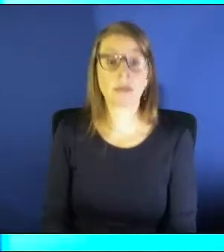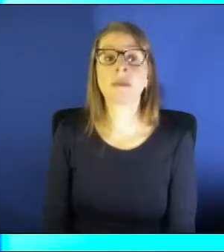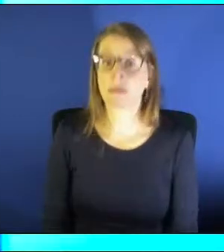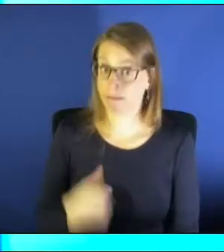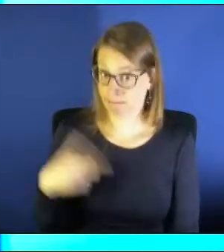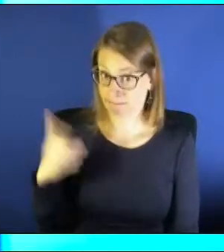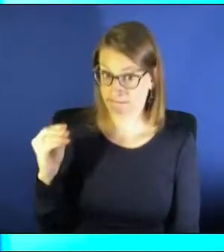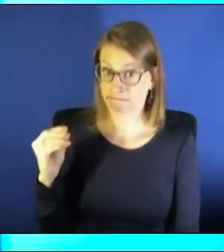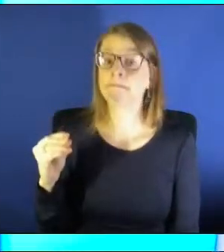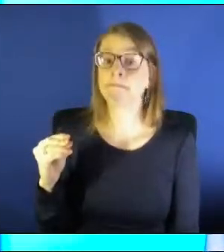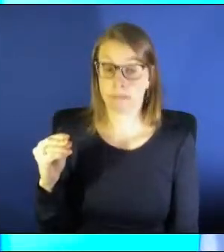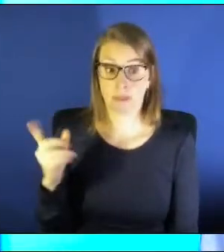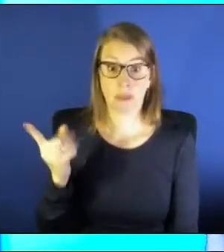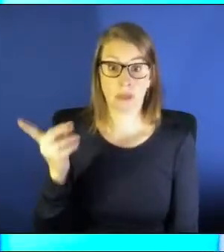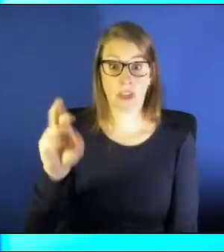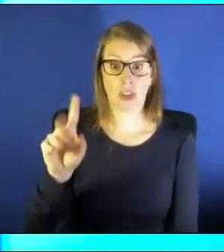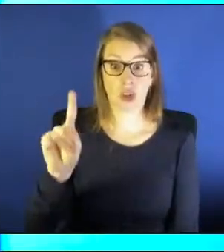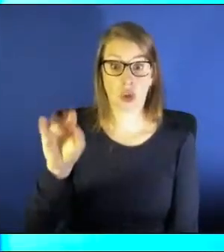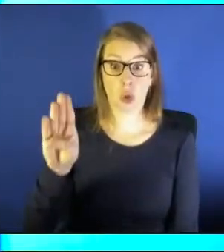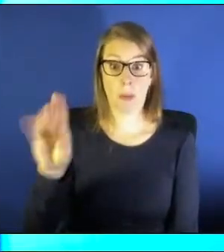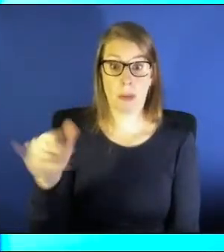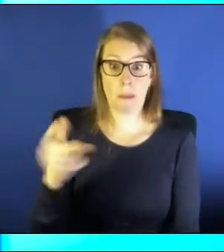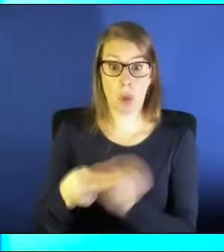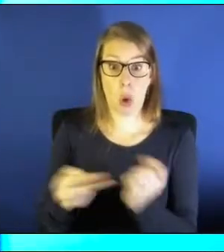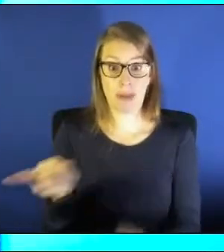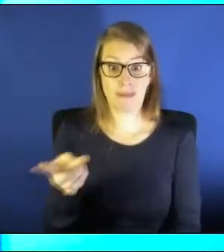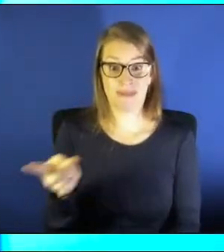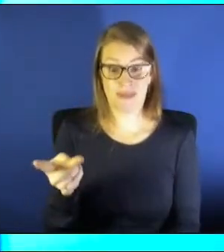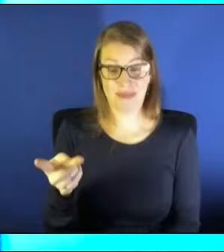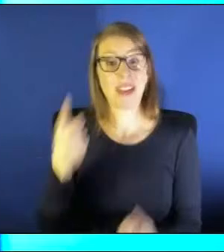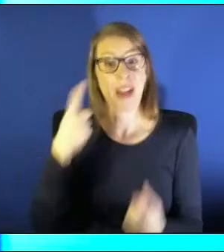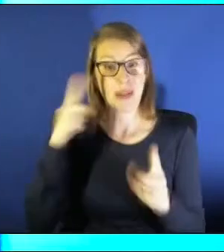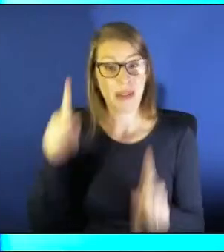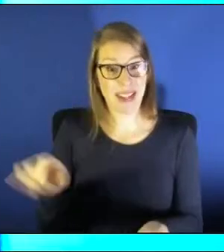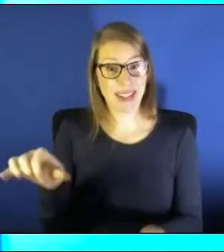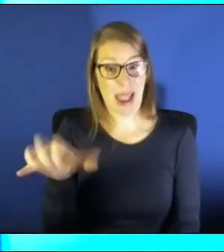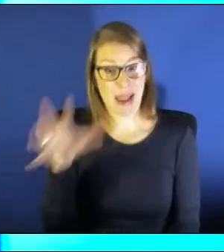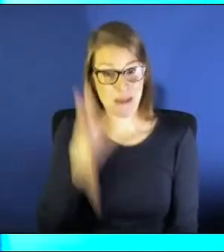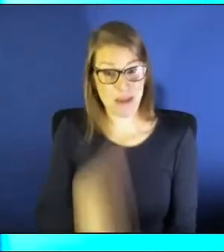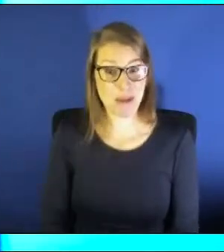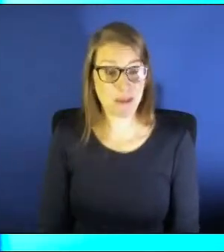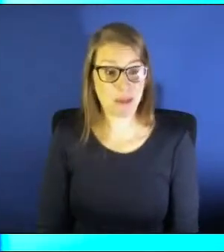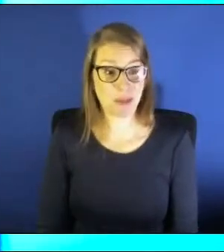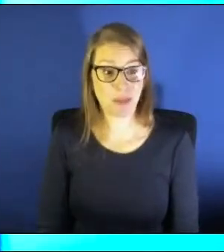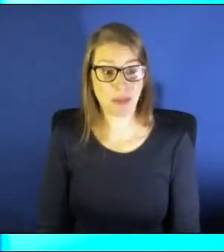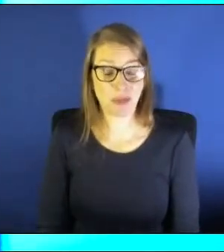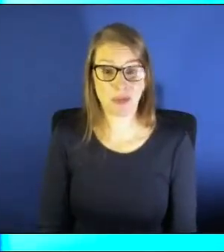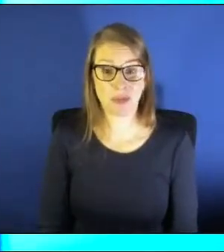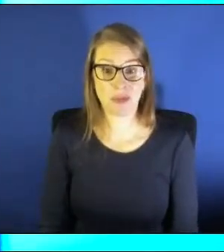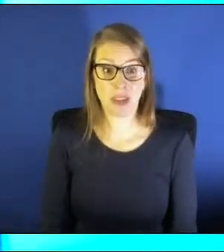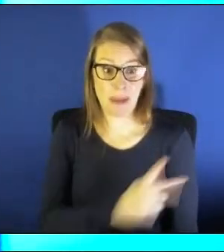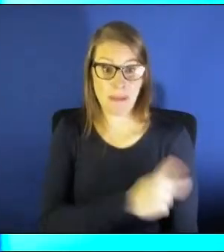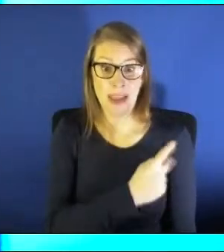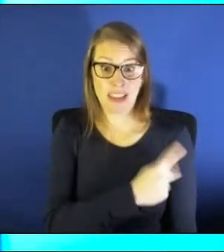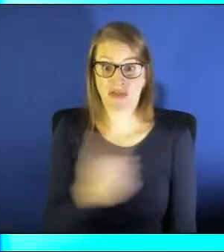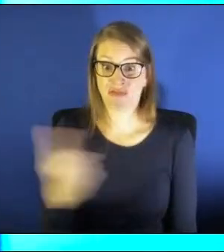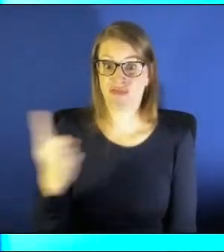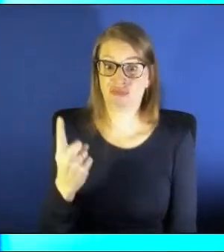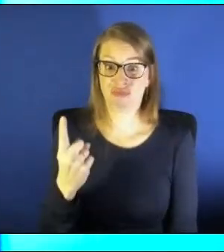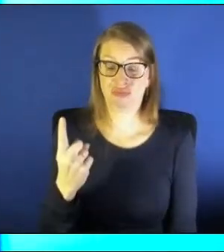Dr. Toby and both of our guests will probably echo that today, Jess. I have those patients come in and